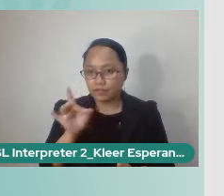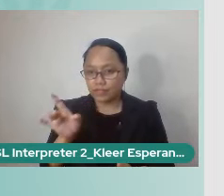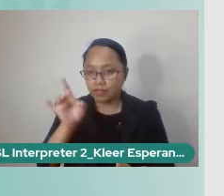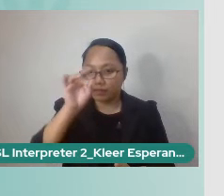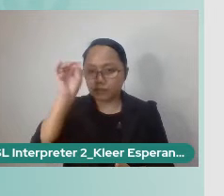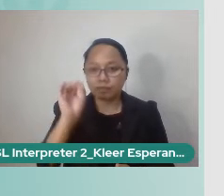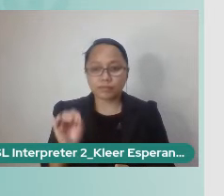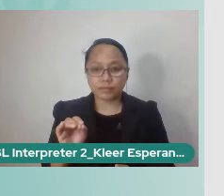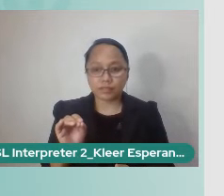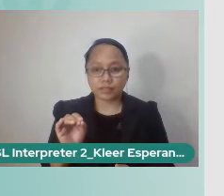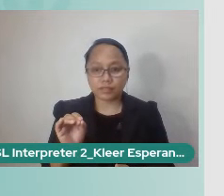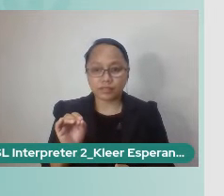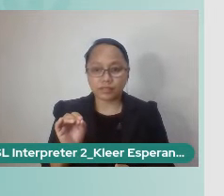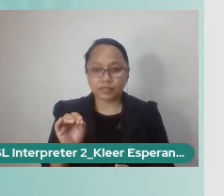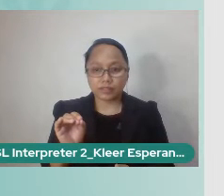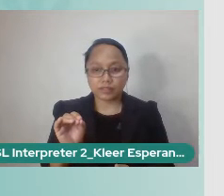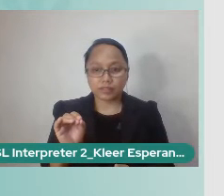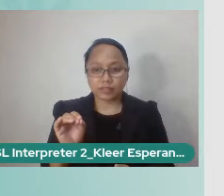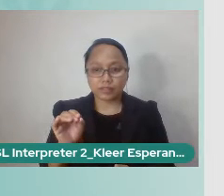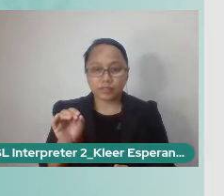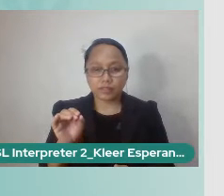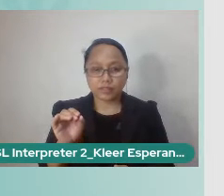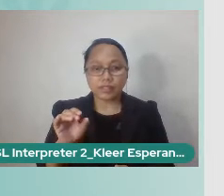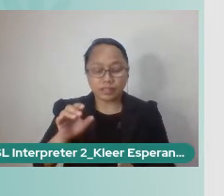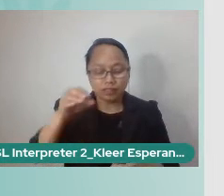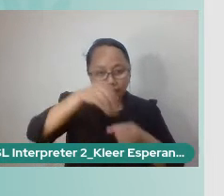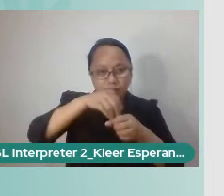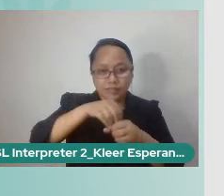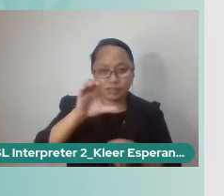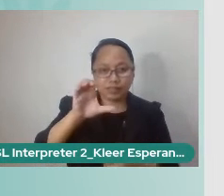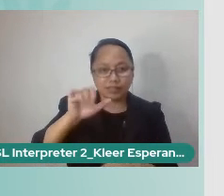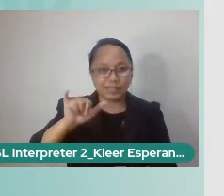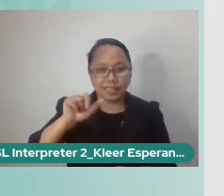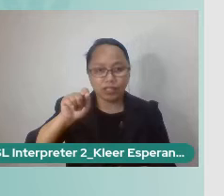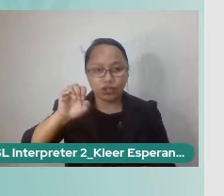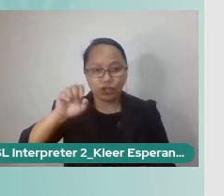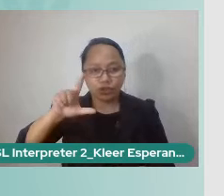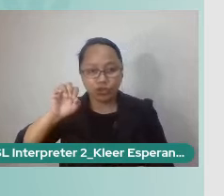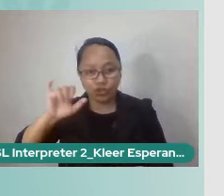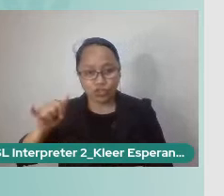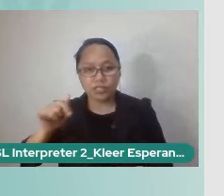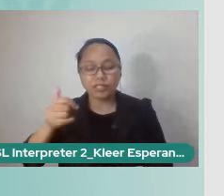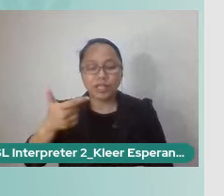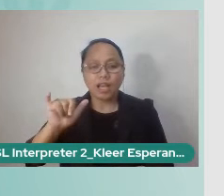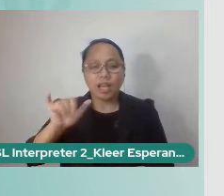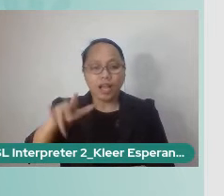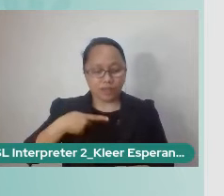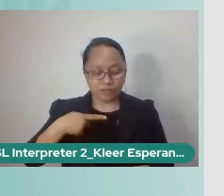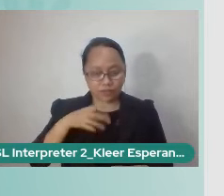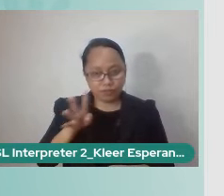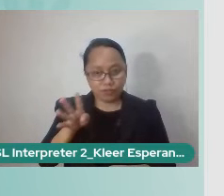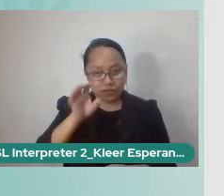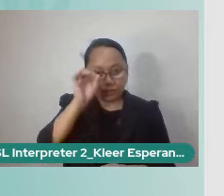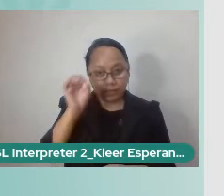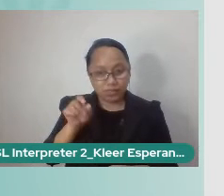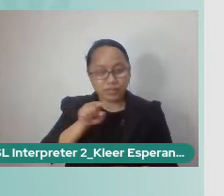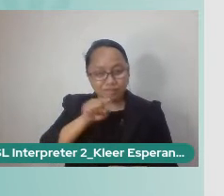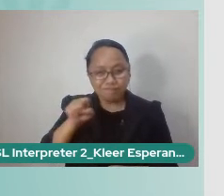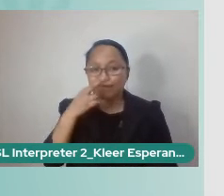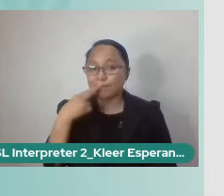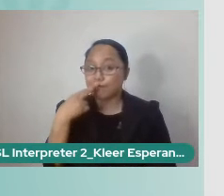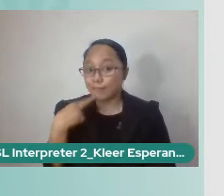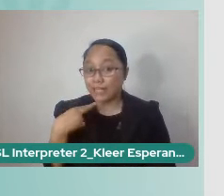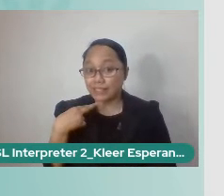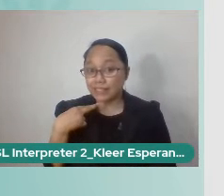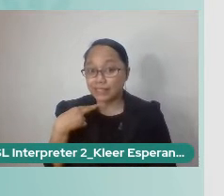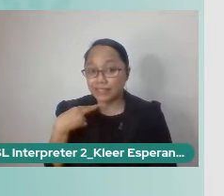can see the blue line is cytology or pap smear negative, and you can see that after about 3 years, which is the routine screening interval in